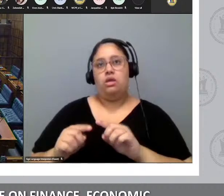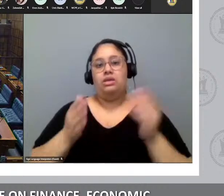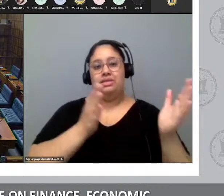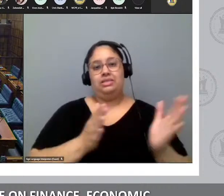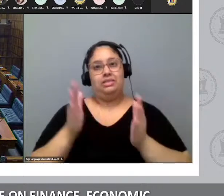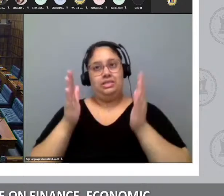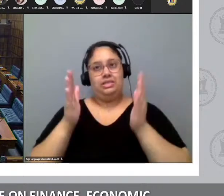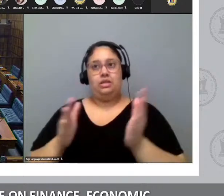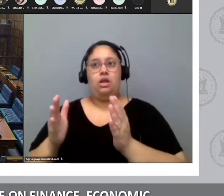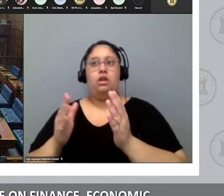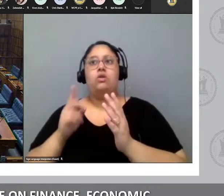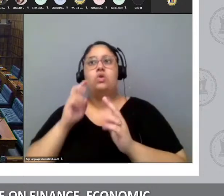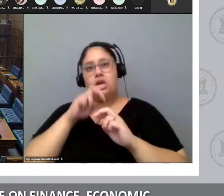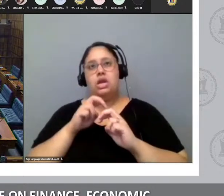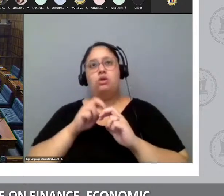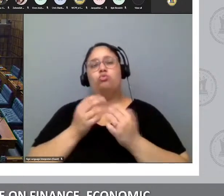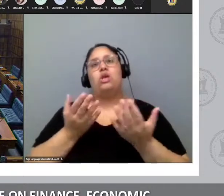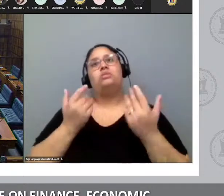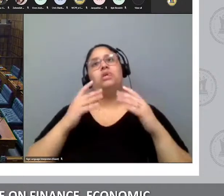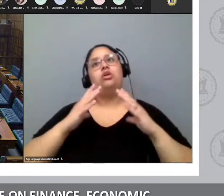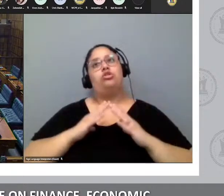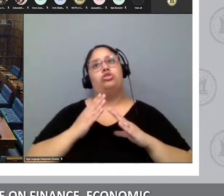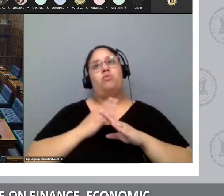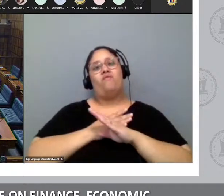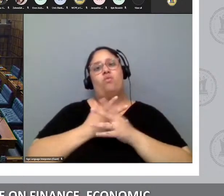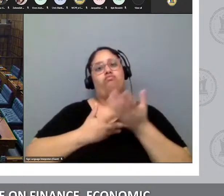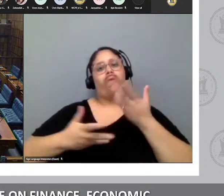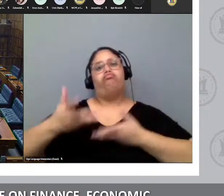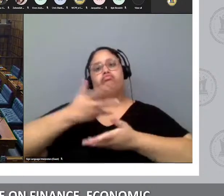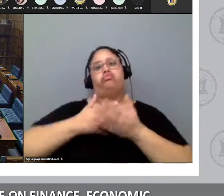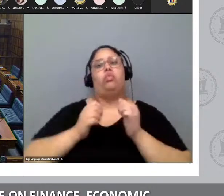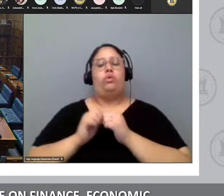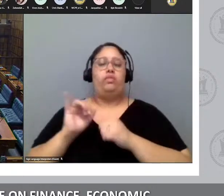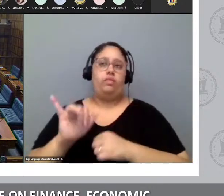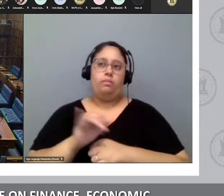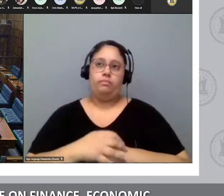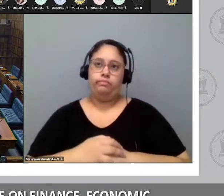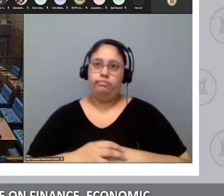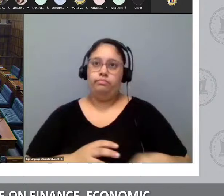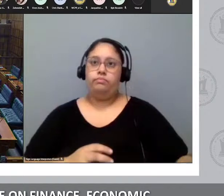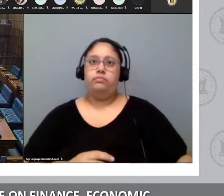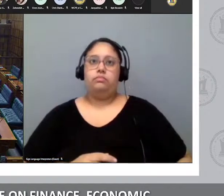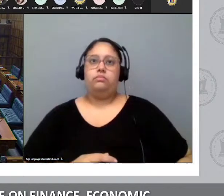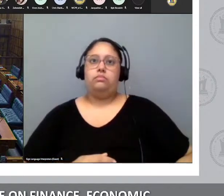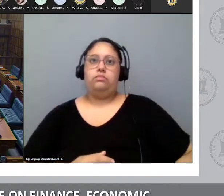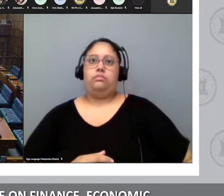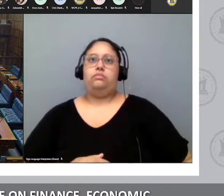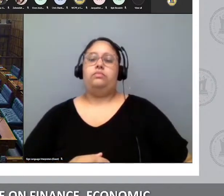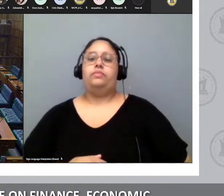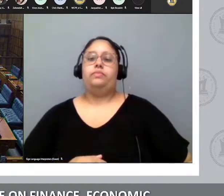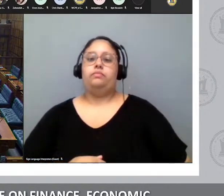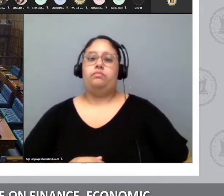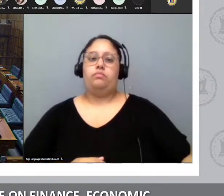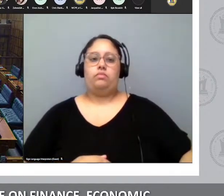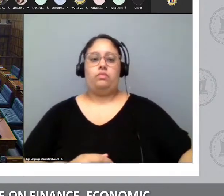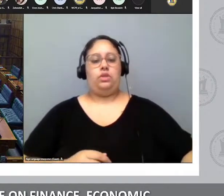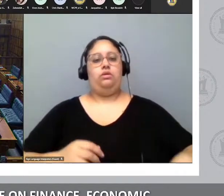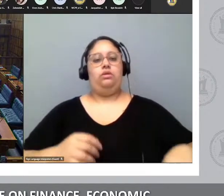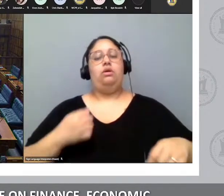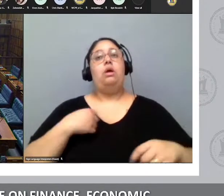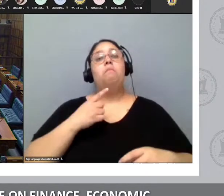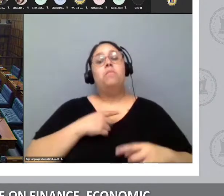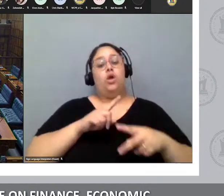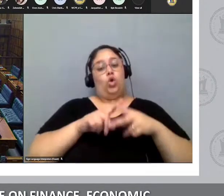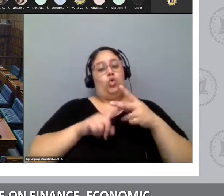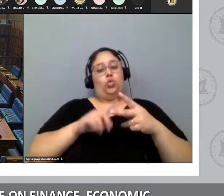which needed to have been preempted from the conversation that we had with them my my my just two straightforward